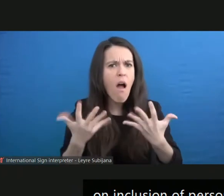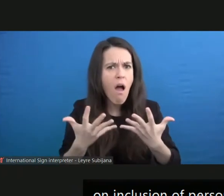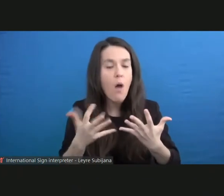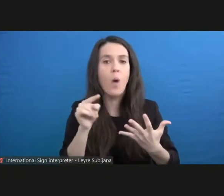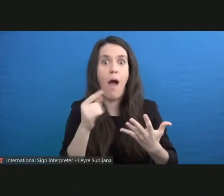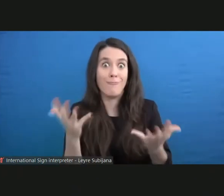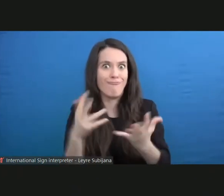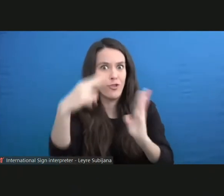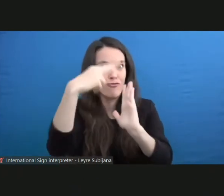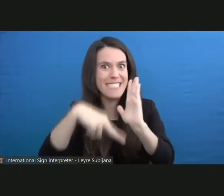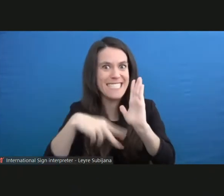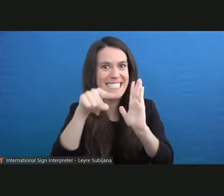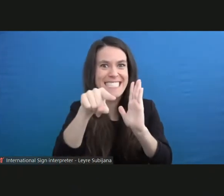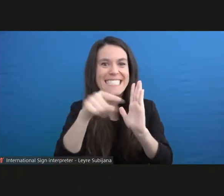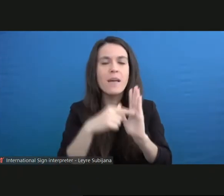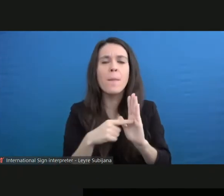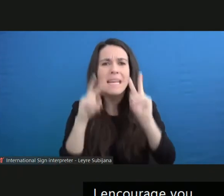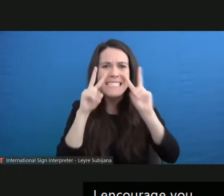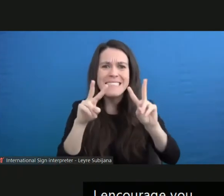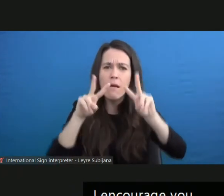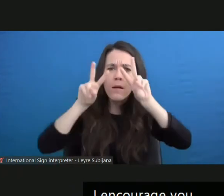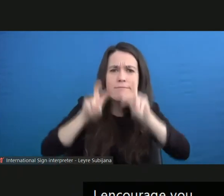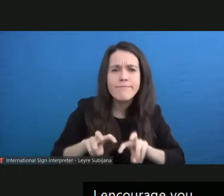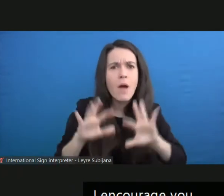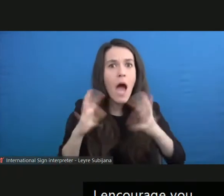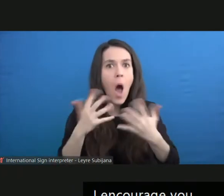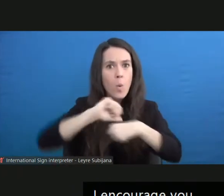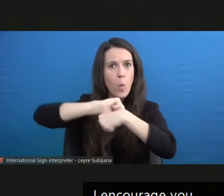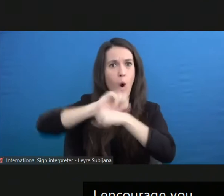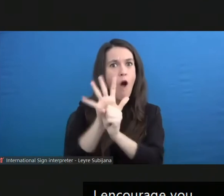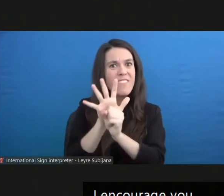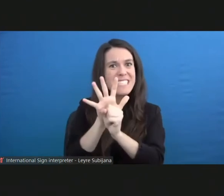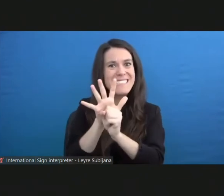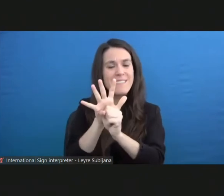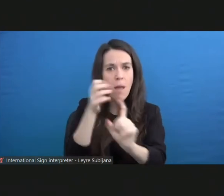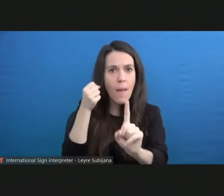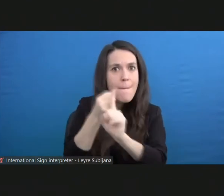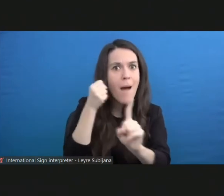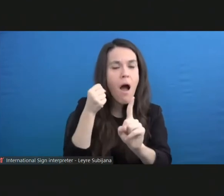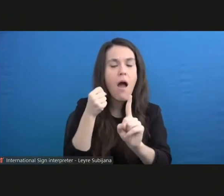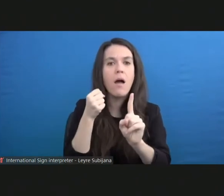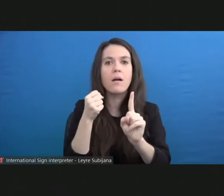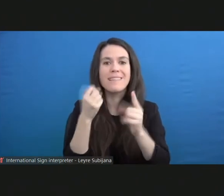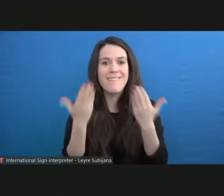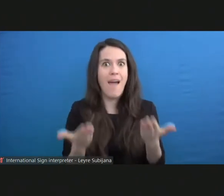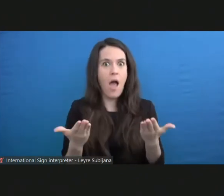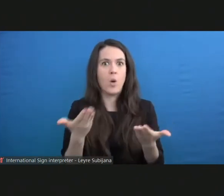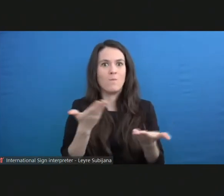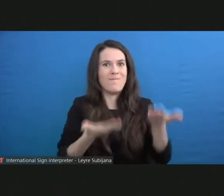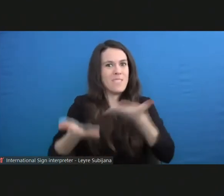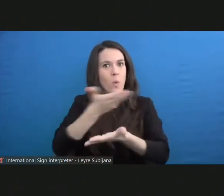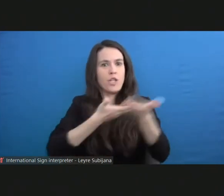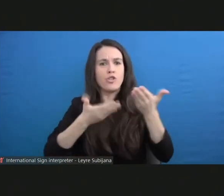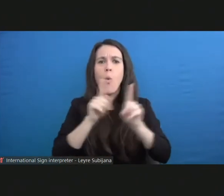looks at the impact, in particular also of the COVID-19 has had on the current situation. It makes some recommendations